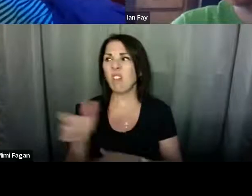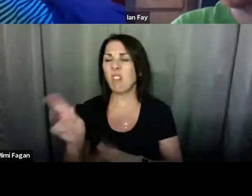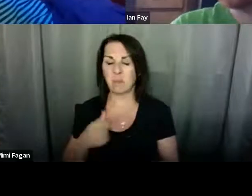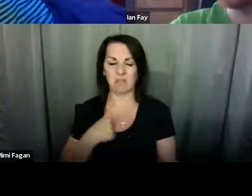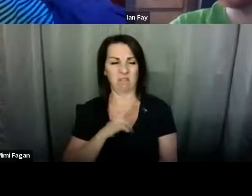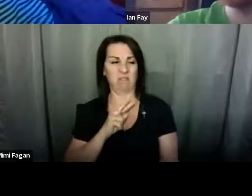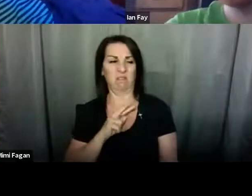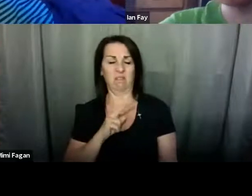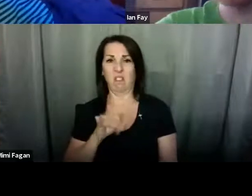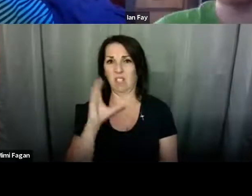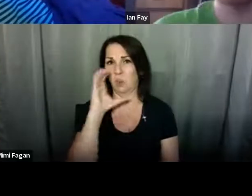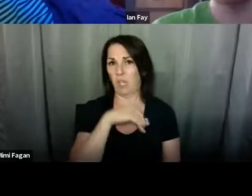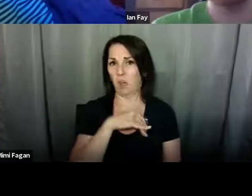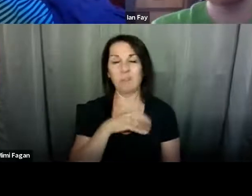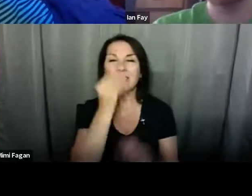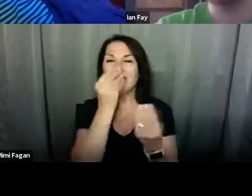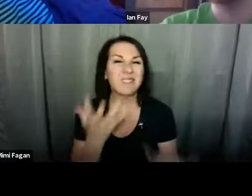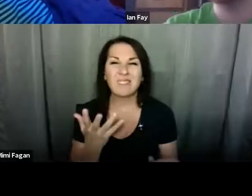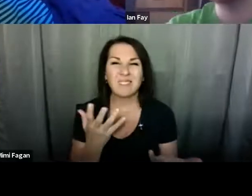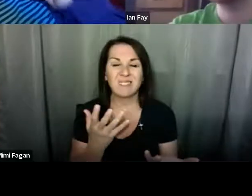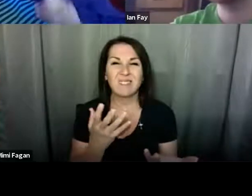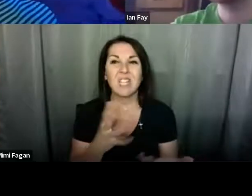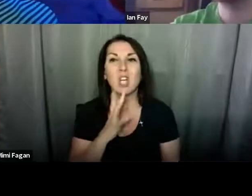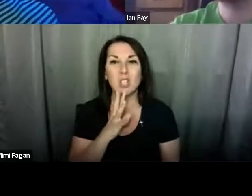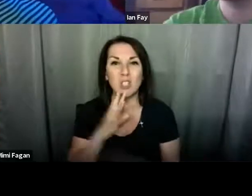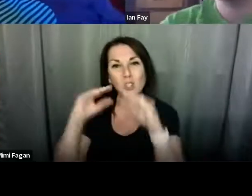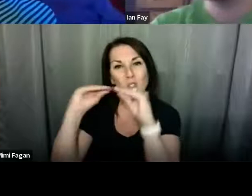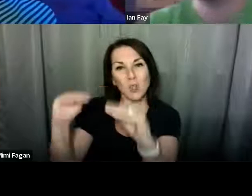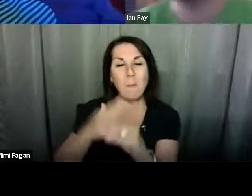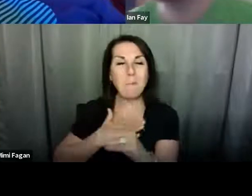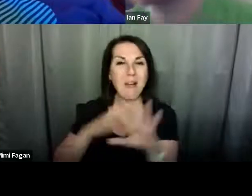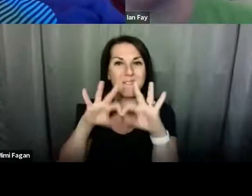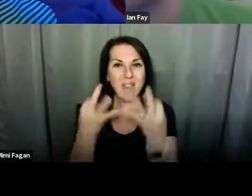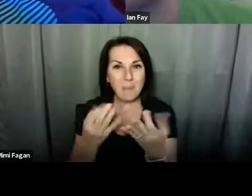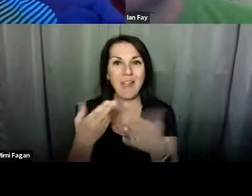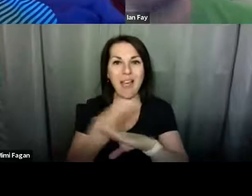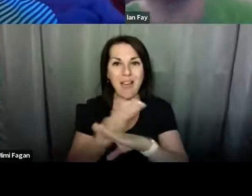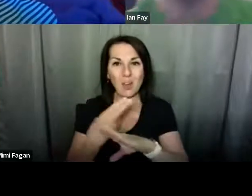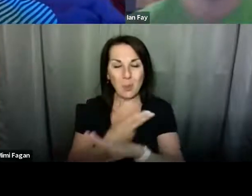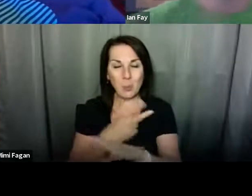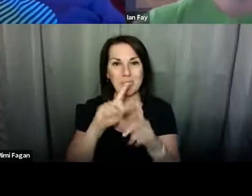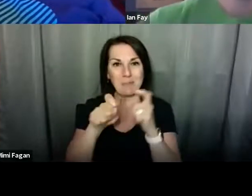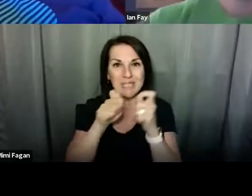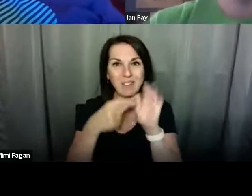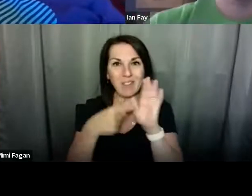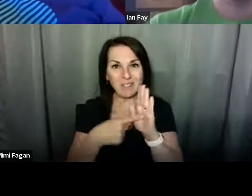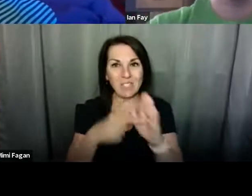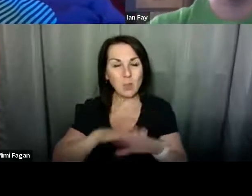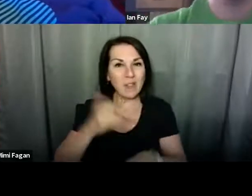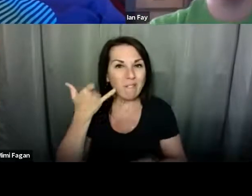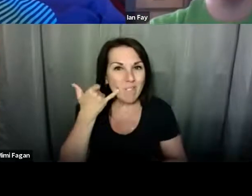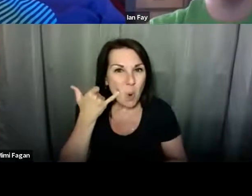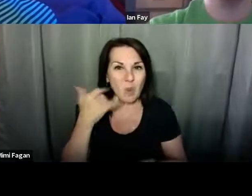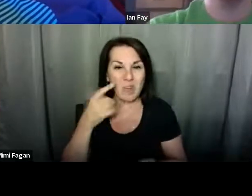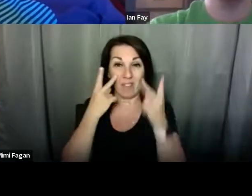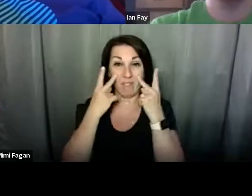weird. Like, and you know what? I've taught my family how to use certain features on their phones now that they're getting older and their vision sucks. So,